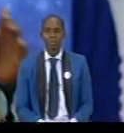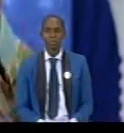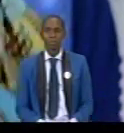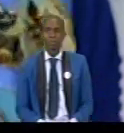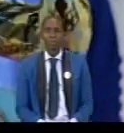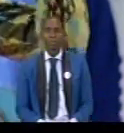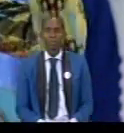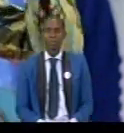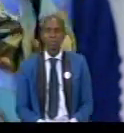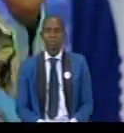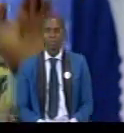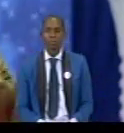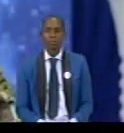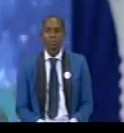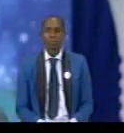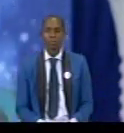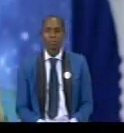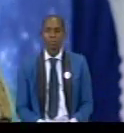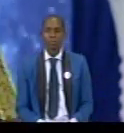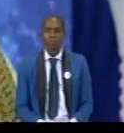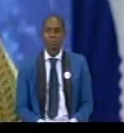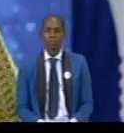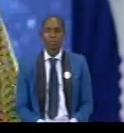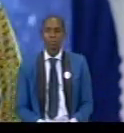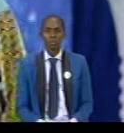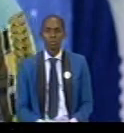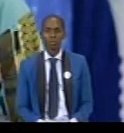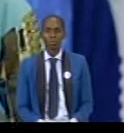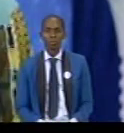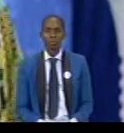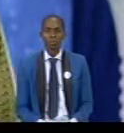mo ara mi wa la lafia